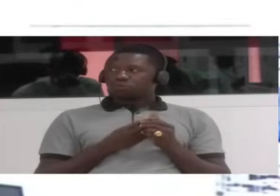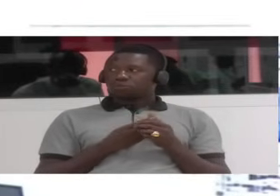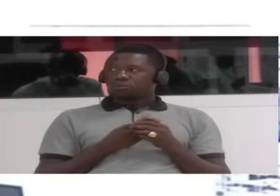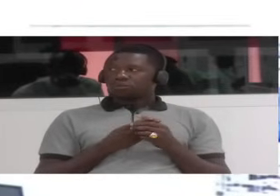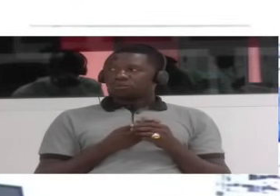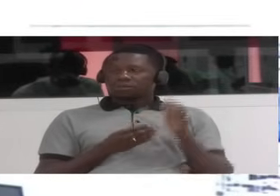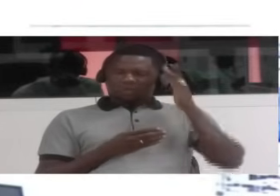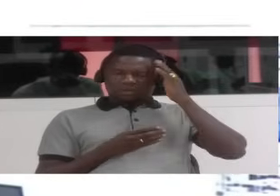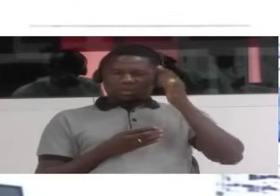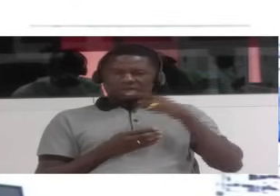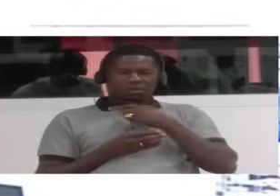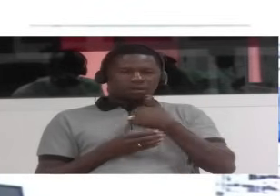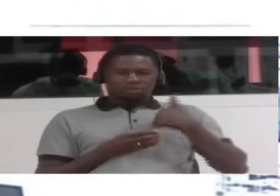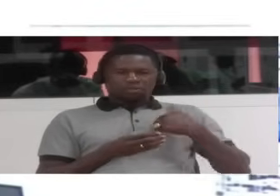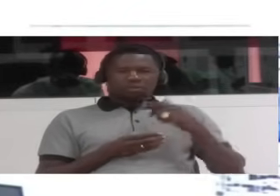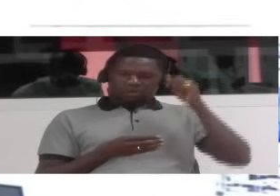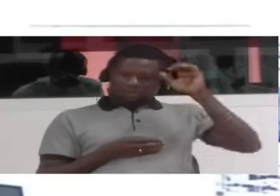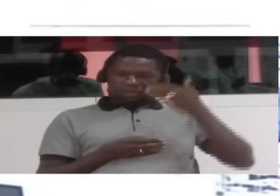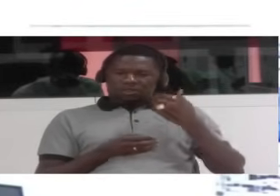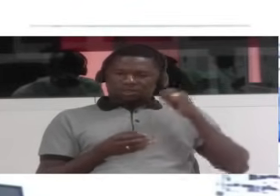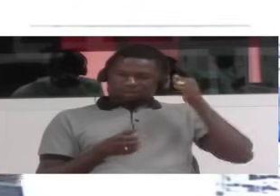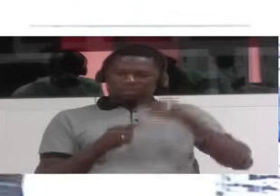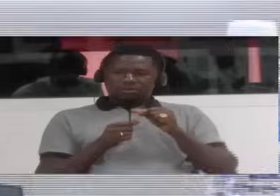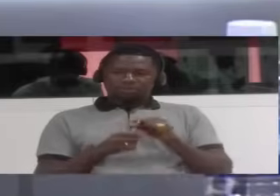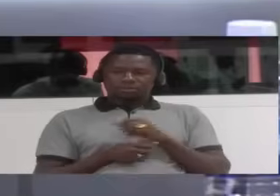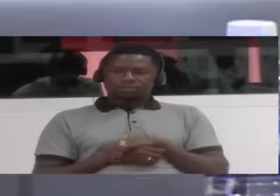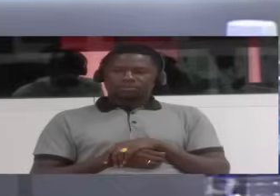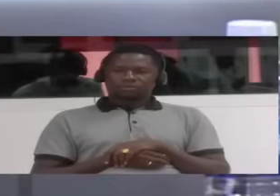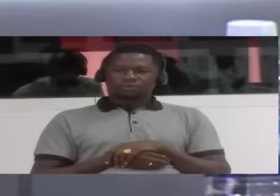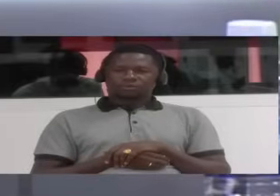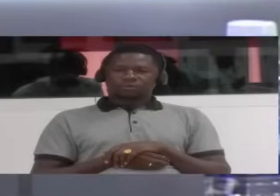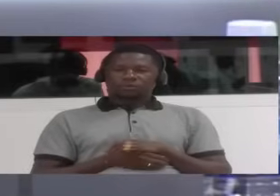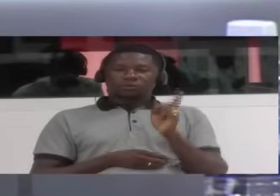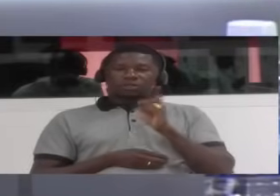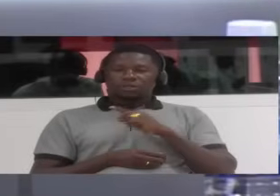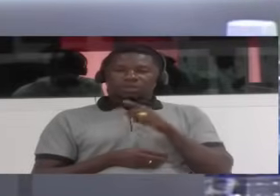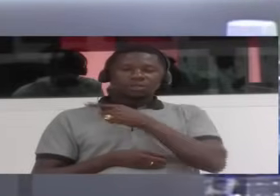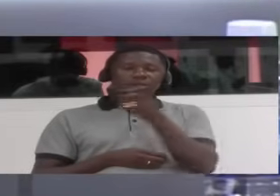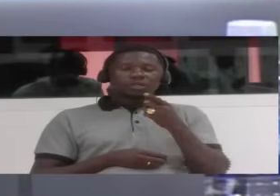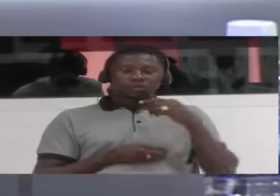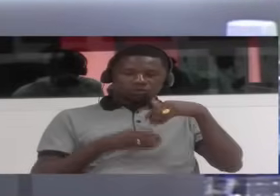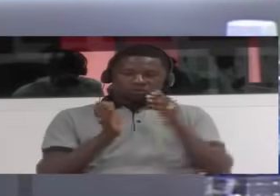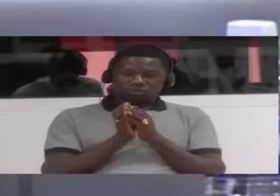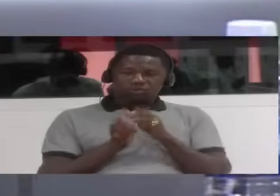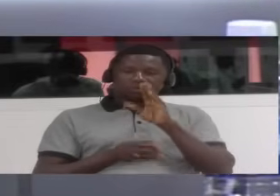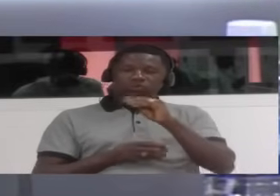I think these are the people I can remember. And what were that group said to be doing? They were